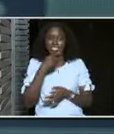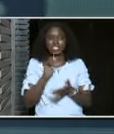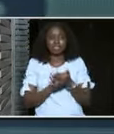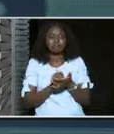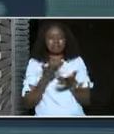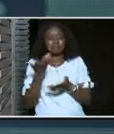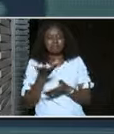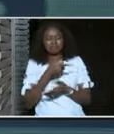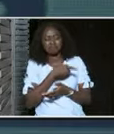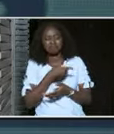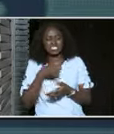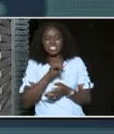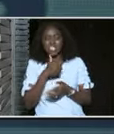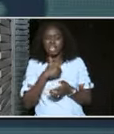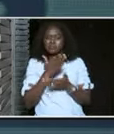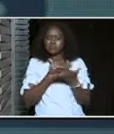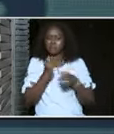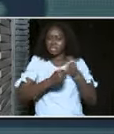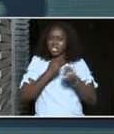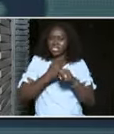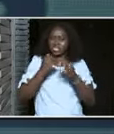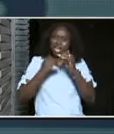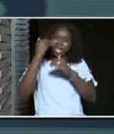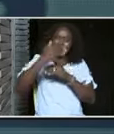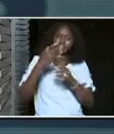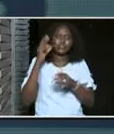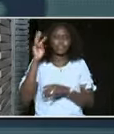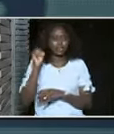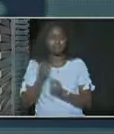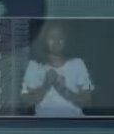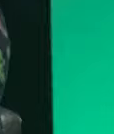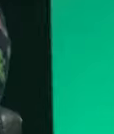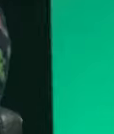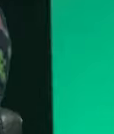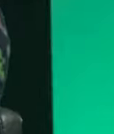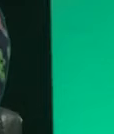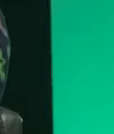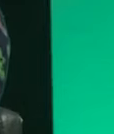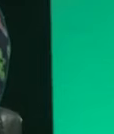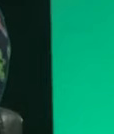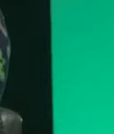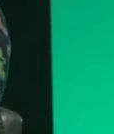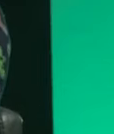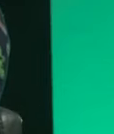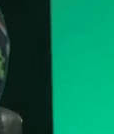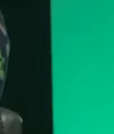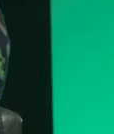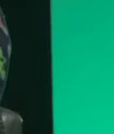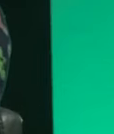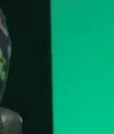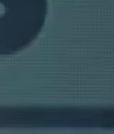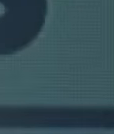has some good years ahead of him, and it appears very hopefully. It appears very soon. So I think some of those